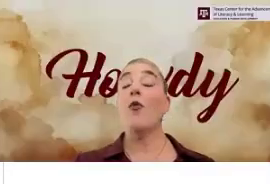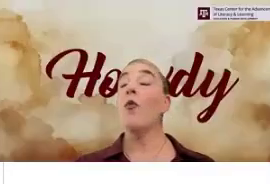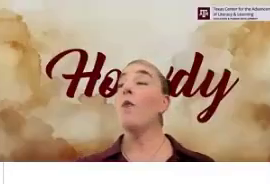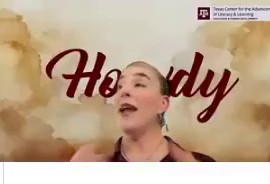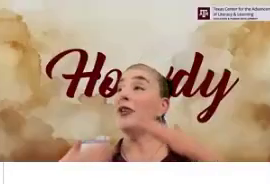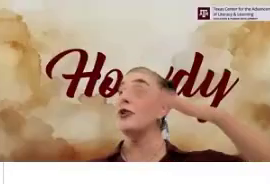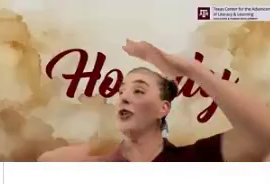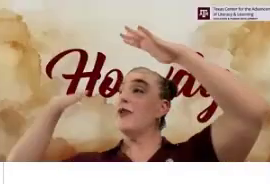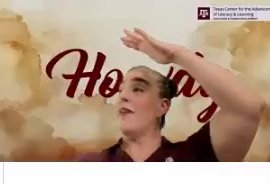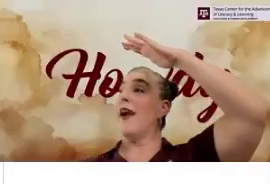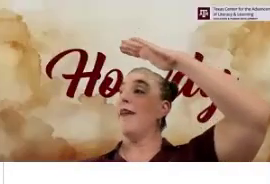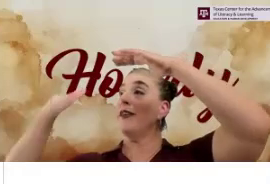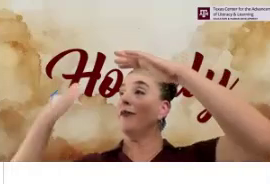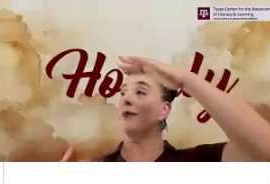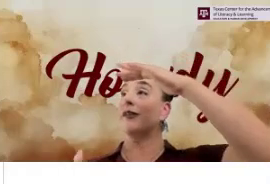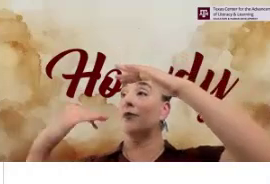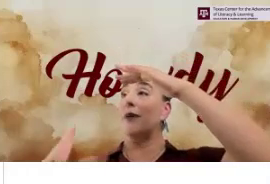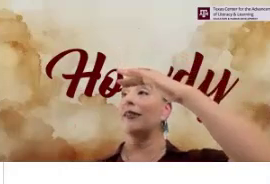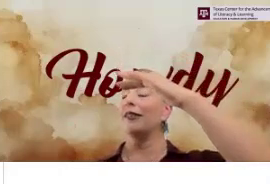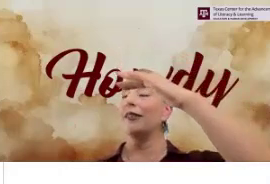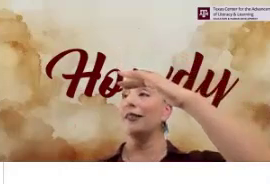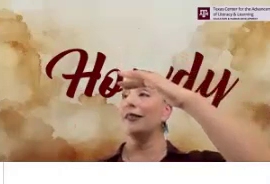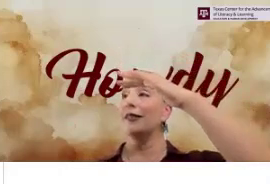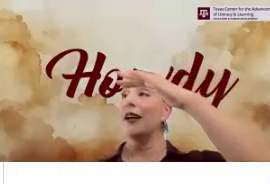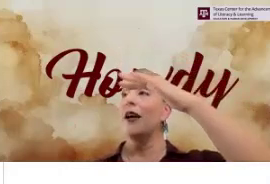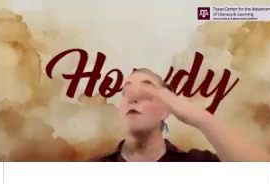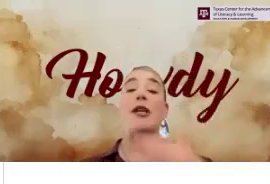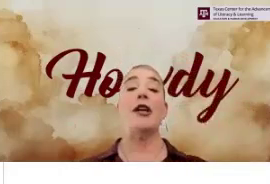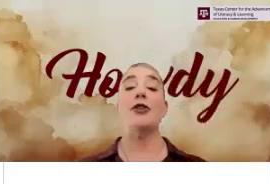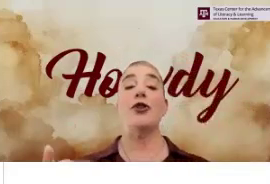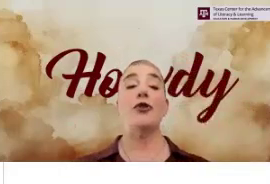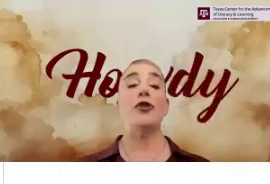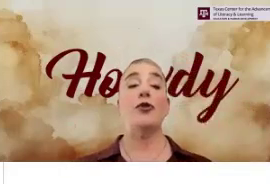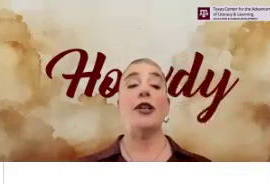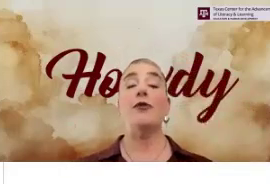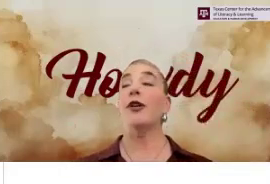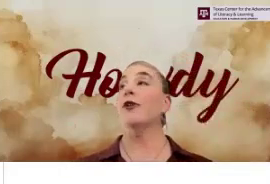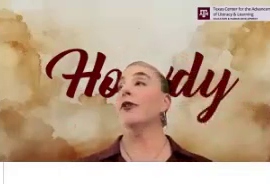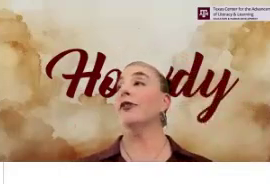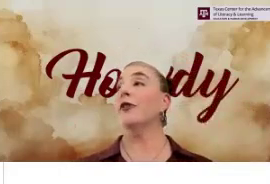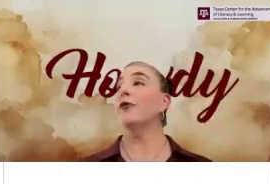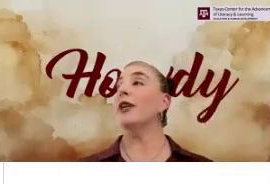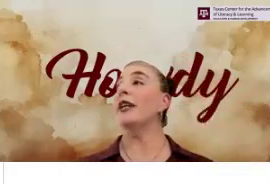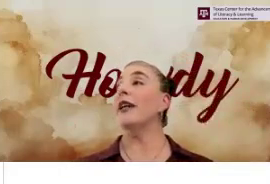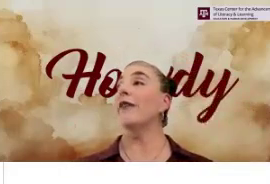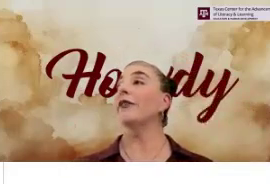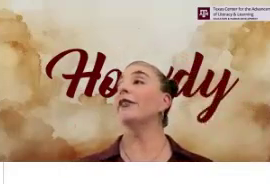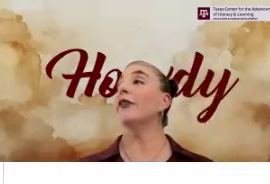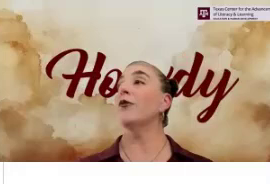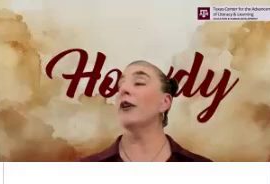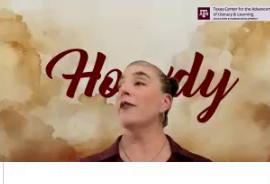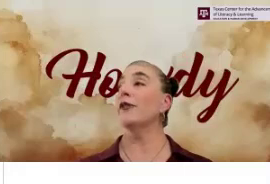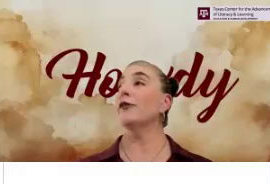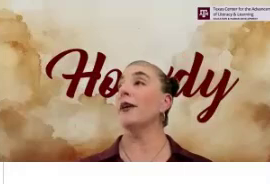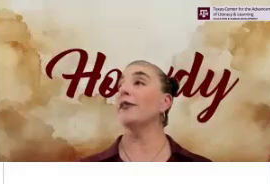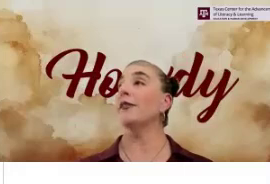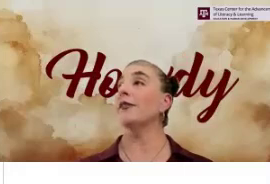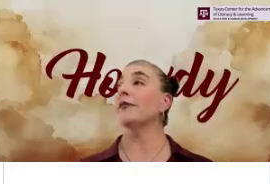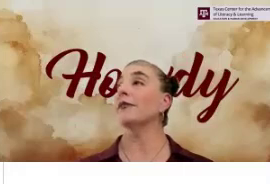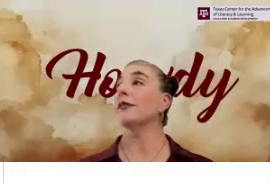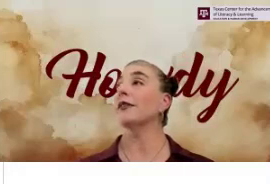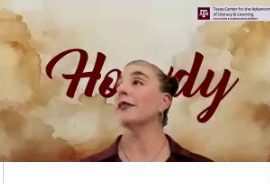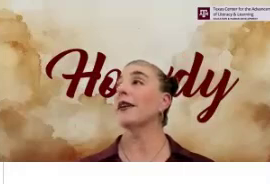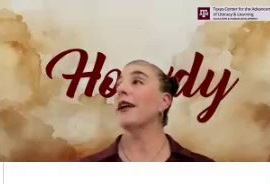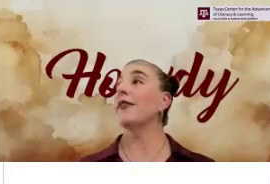see, make sure you don't have these big spaces because your screen reader is going to read every single one of those